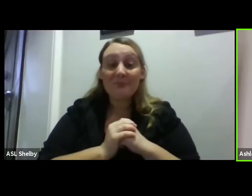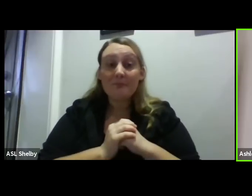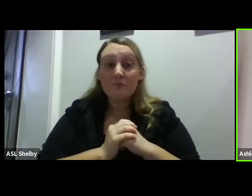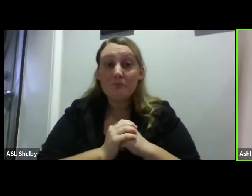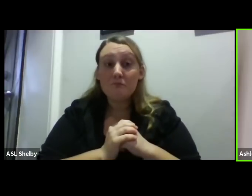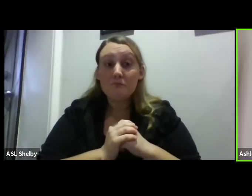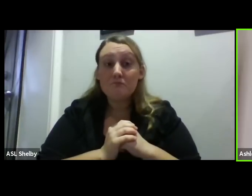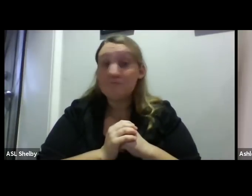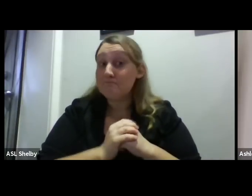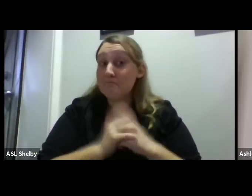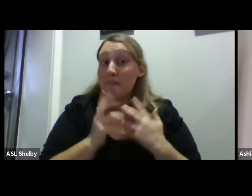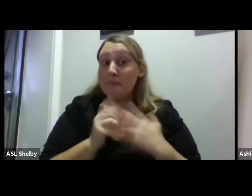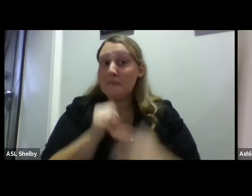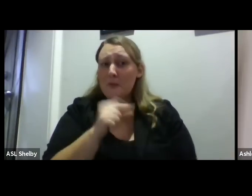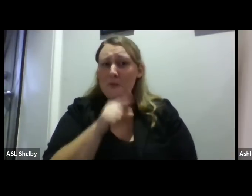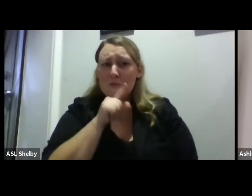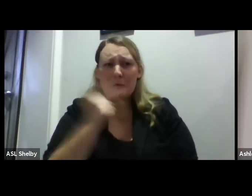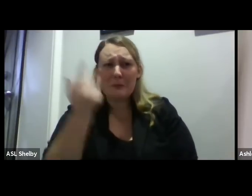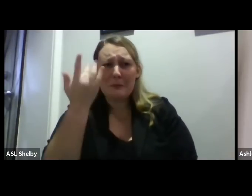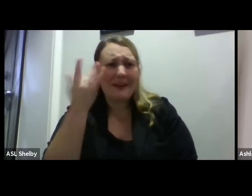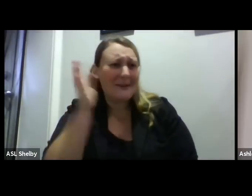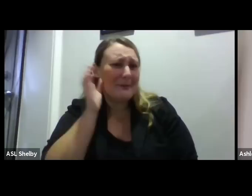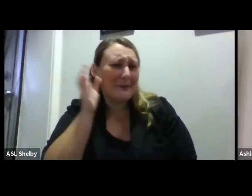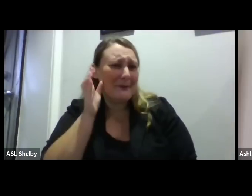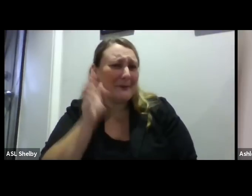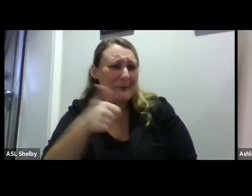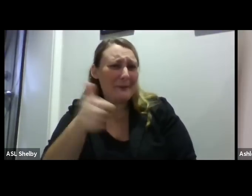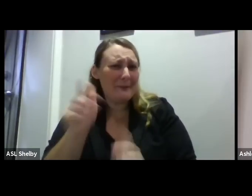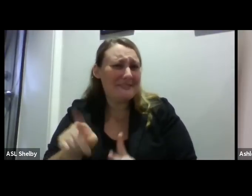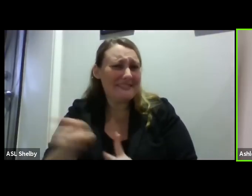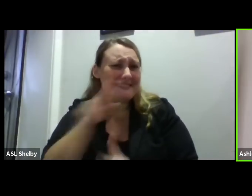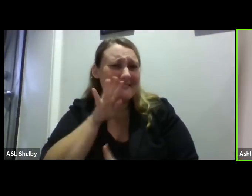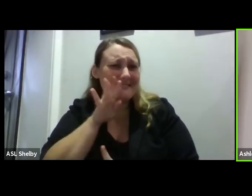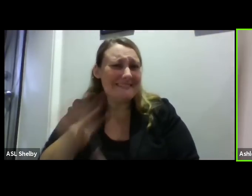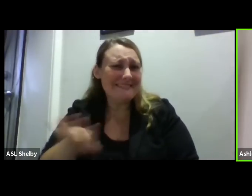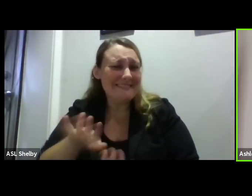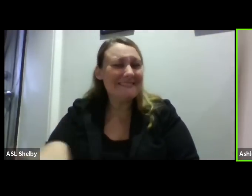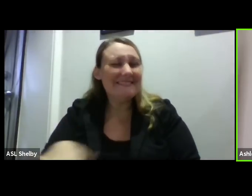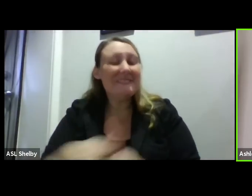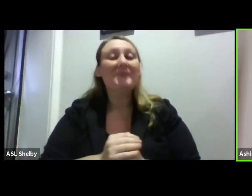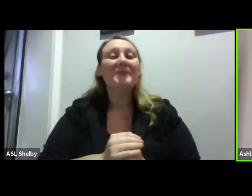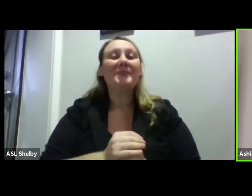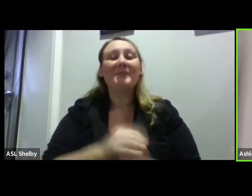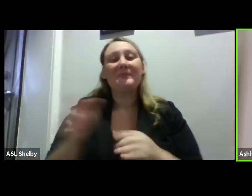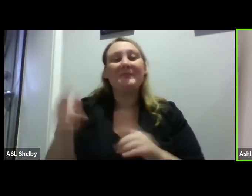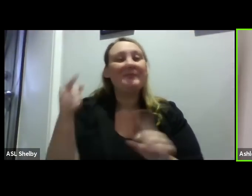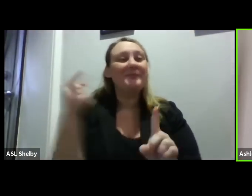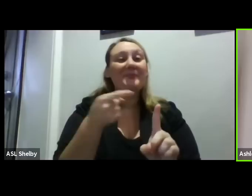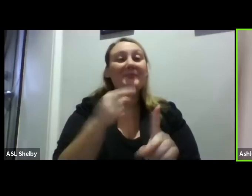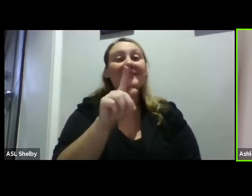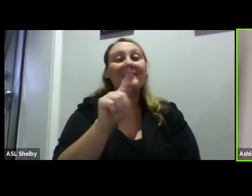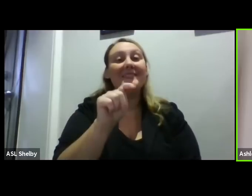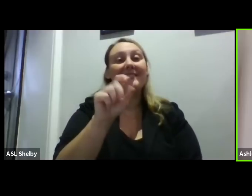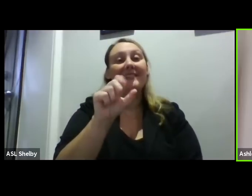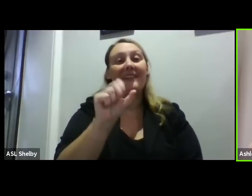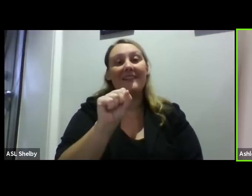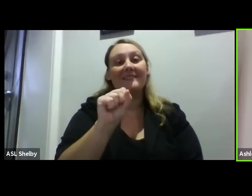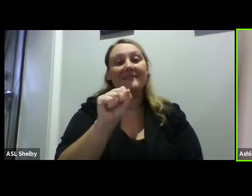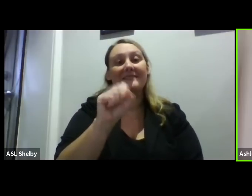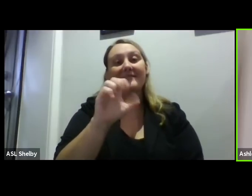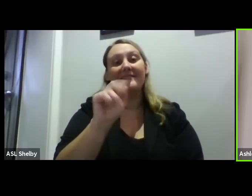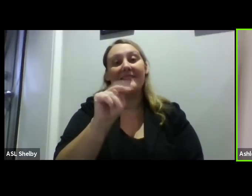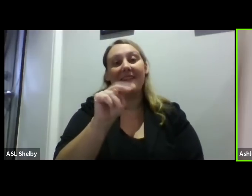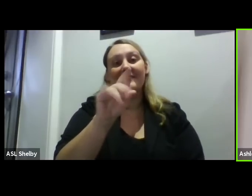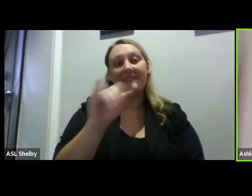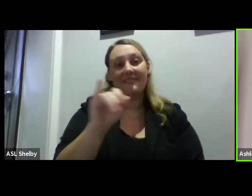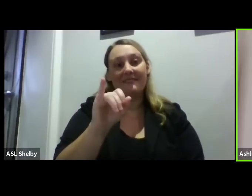I'm not sure what that was. We have T.S. Candy, who is speaking on behalf of Black Trans News, a newly